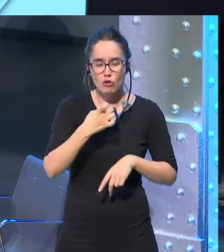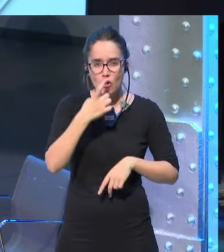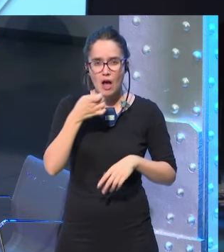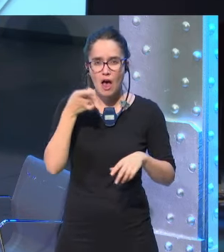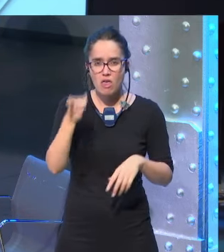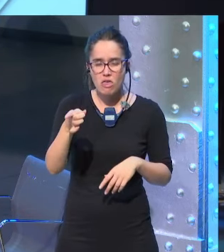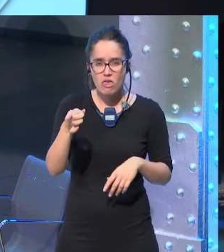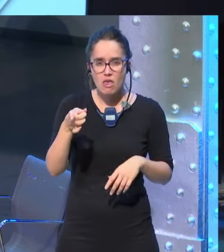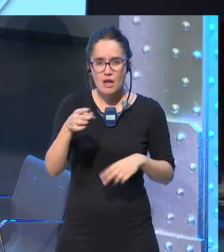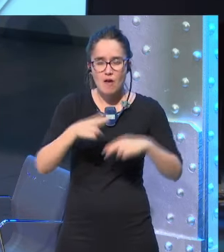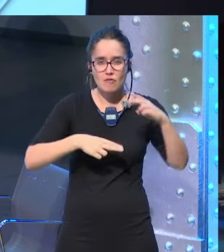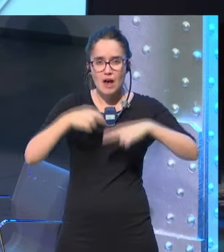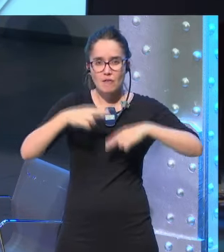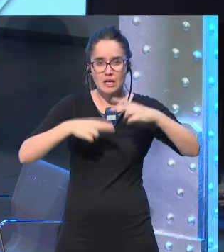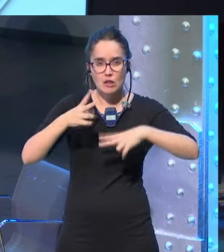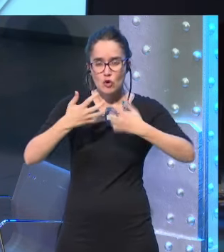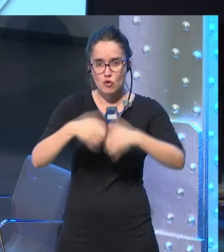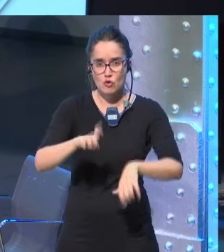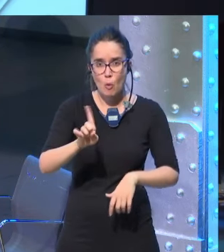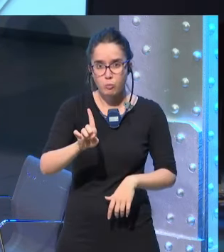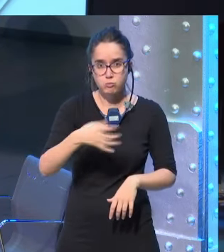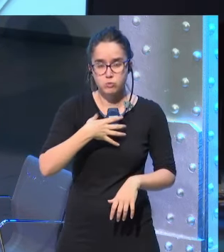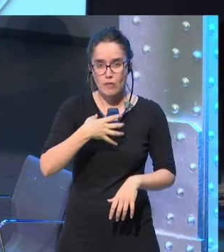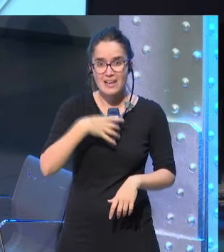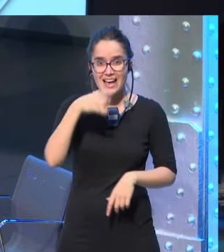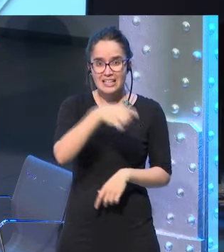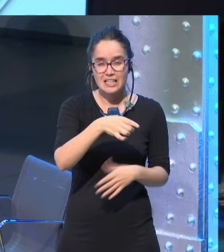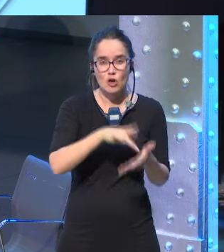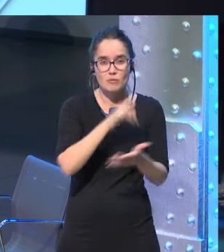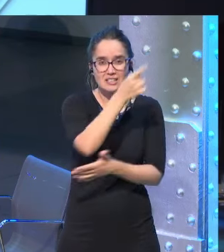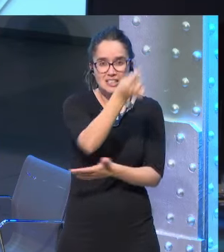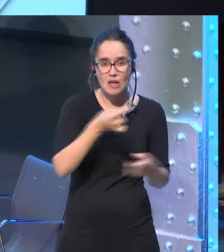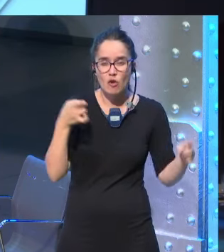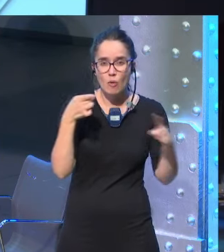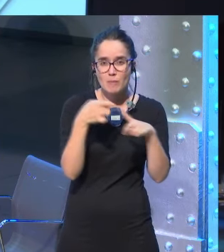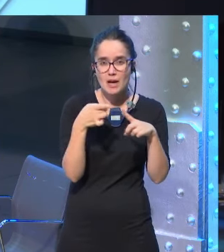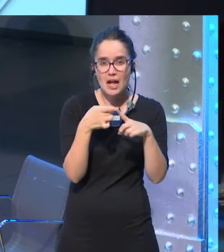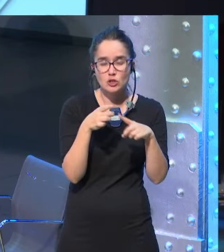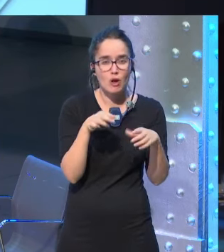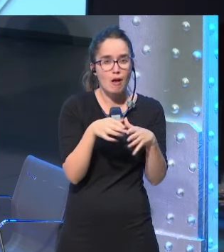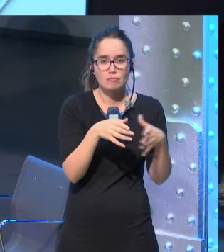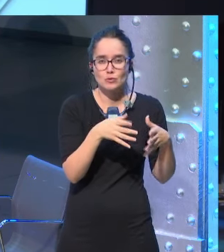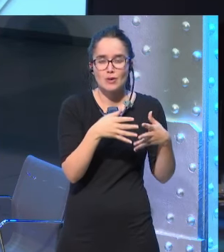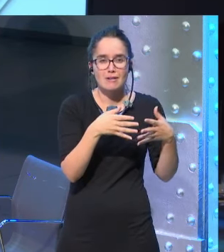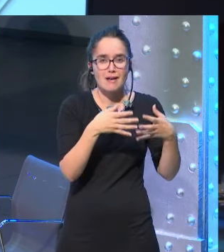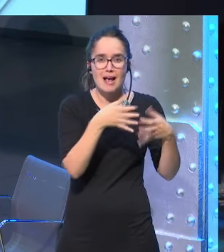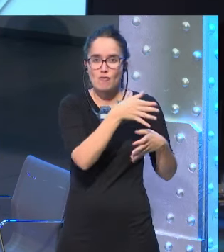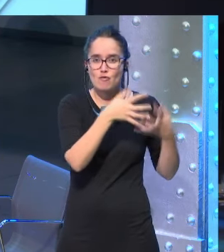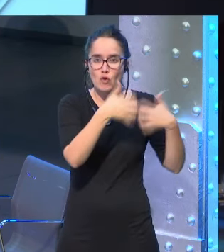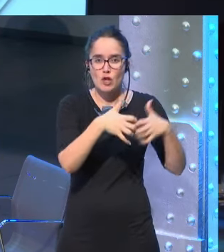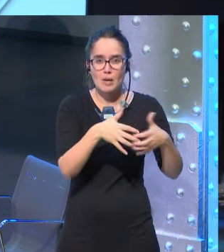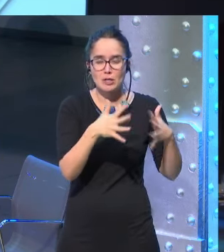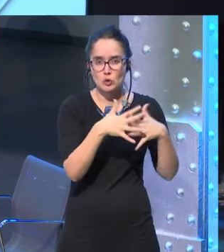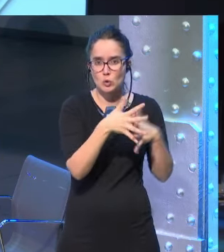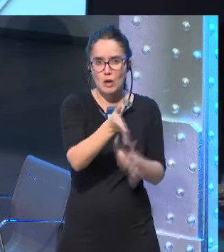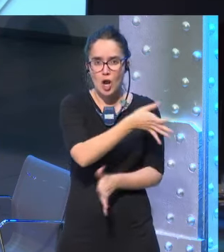it's optimized for fabrication and for structural performance and for the spatial layout. And then